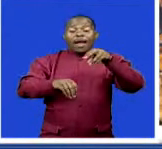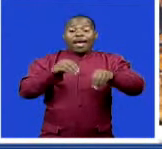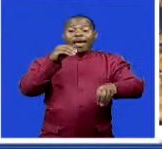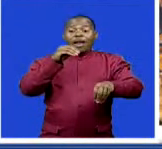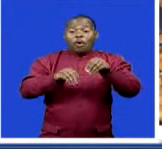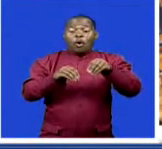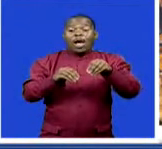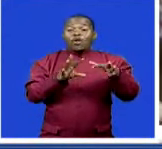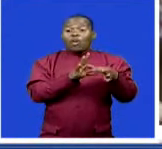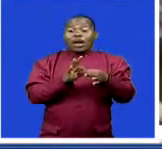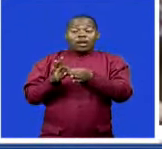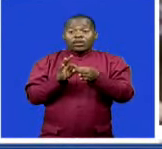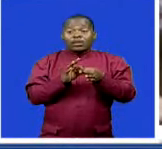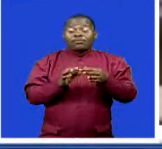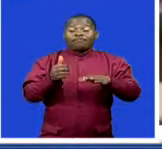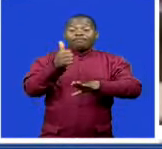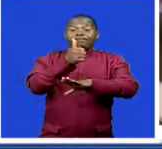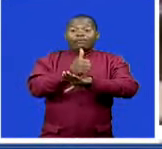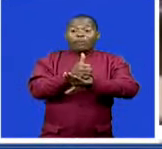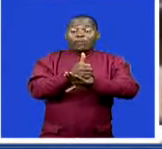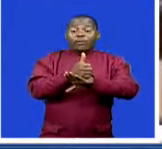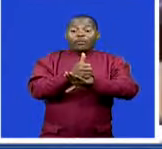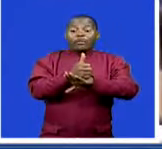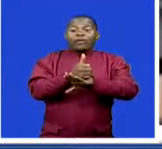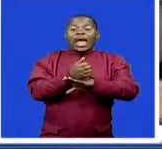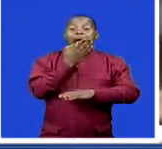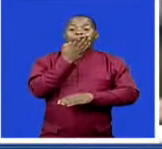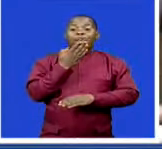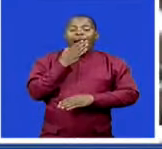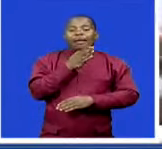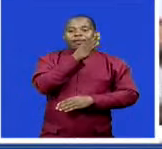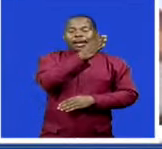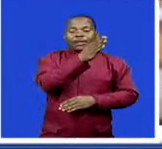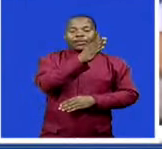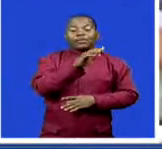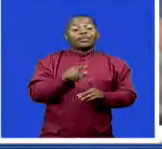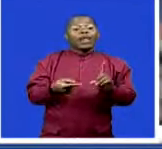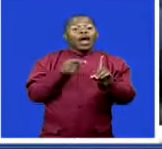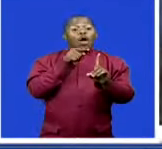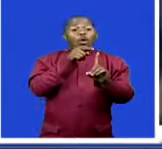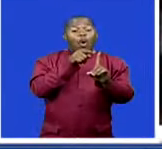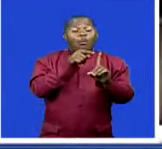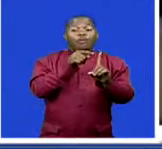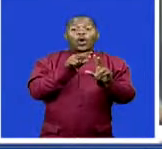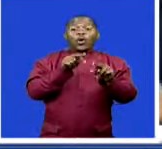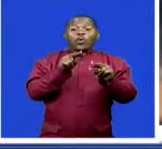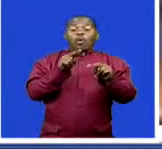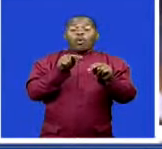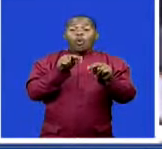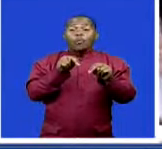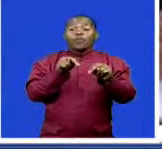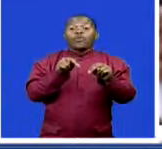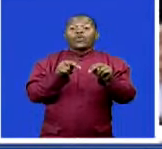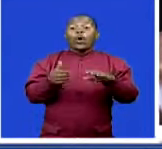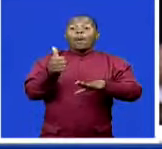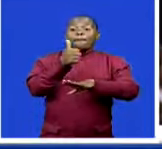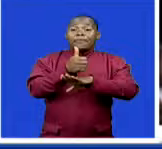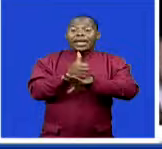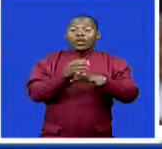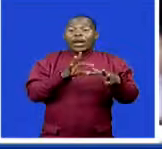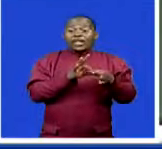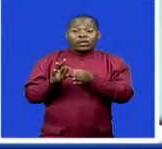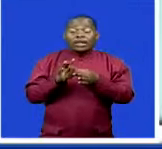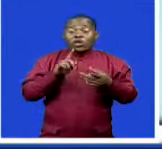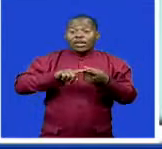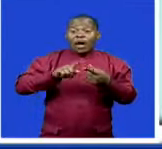Malkens. Pool is one of the fast growing sports in the Manzini region. The Manzini Pool Association over the weekend held